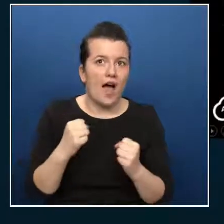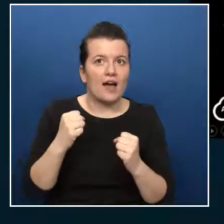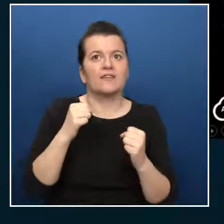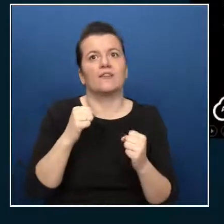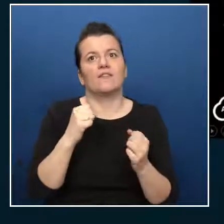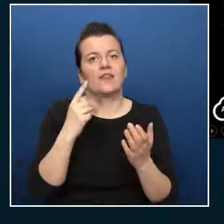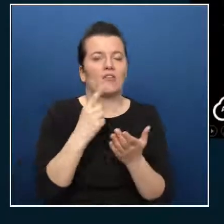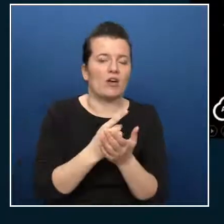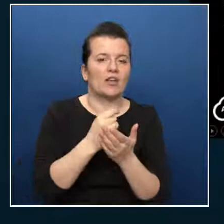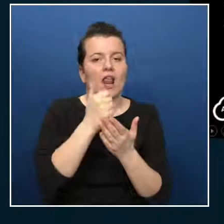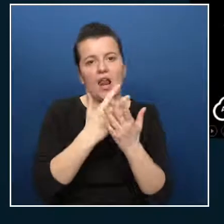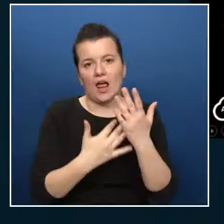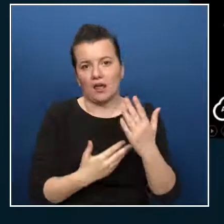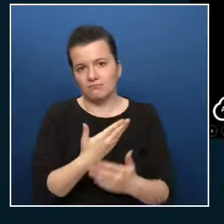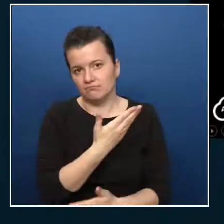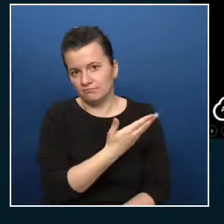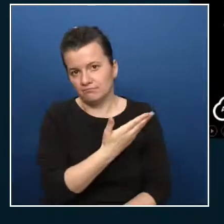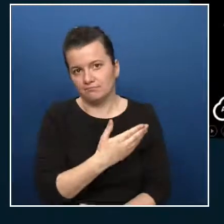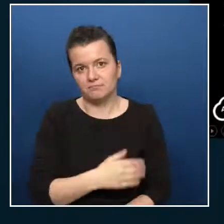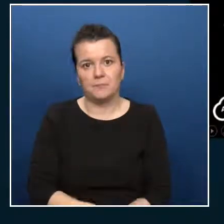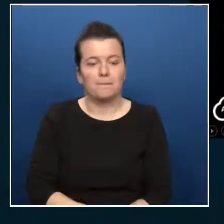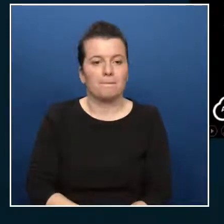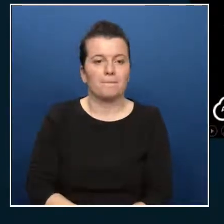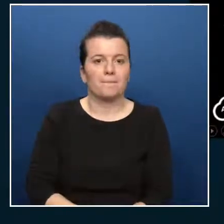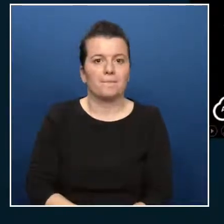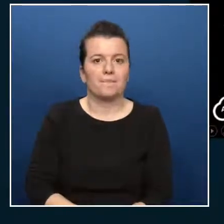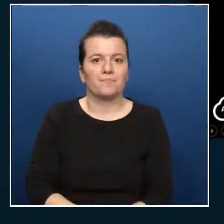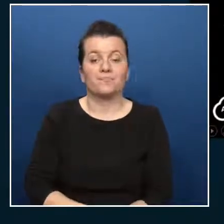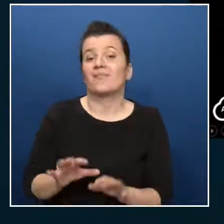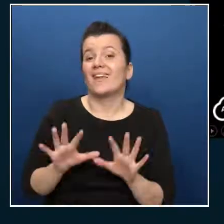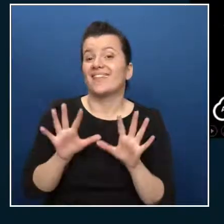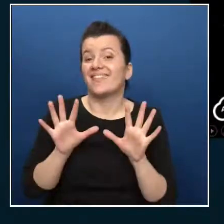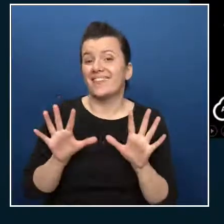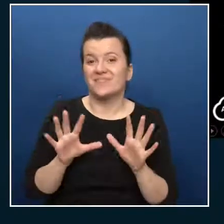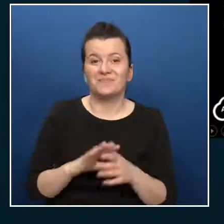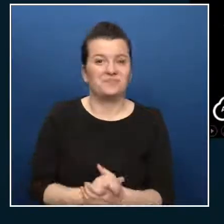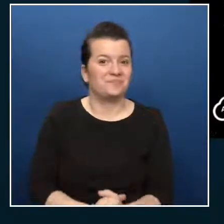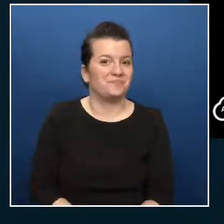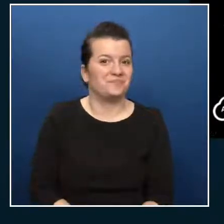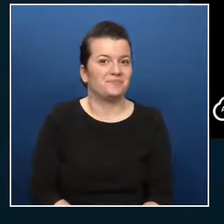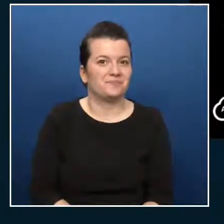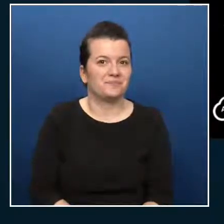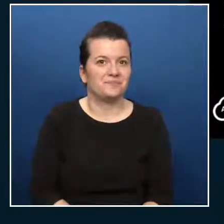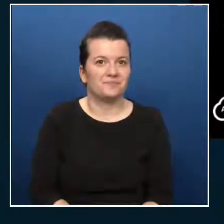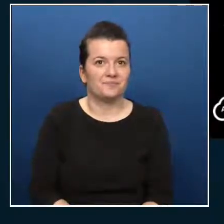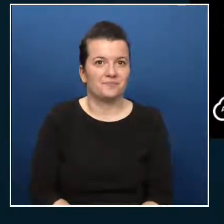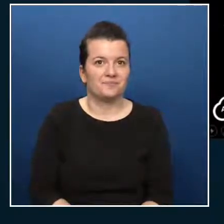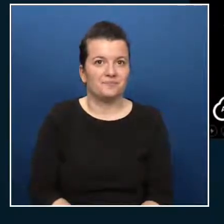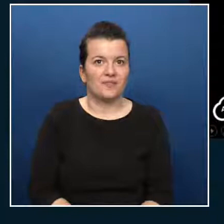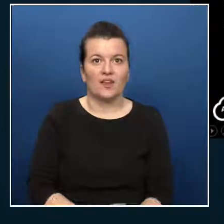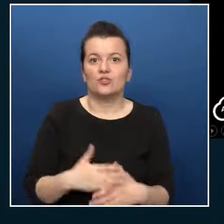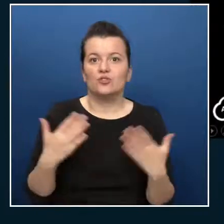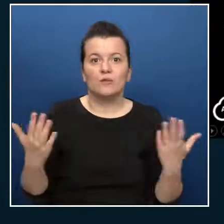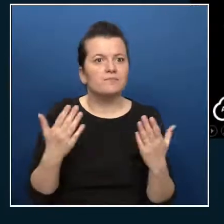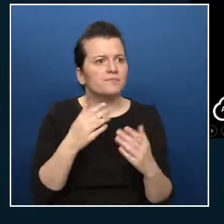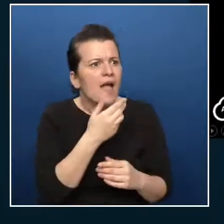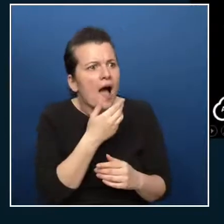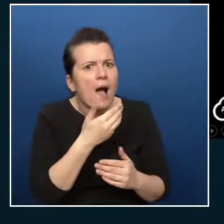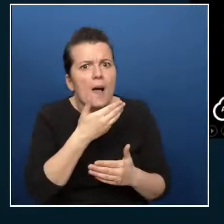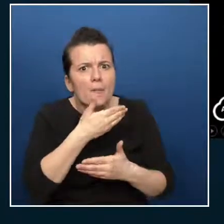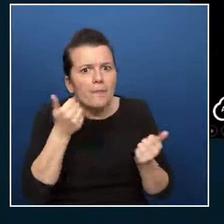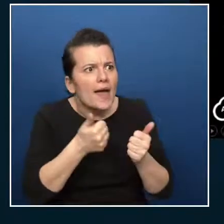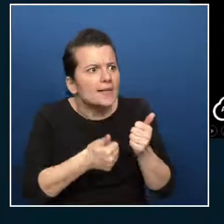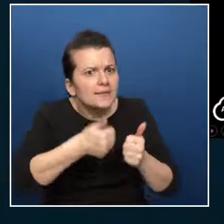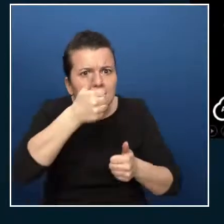SSO. And lesson 10, next is seek best practices and learn from